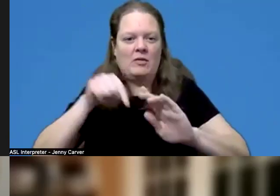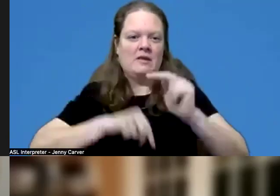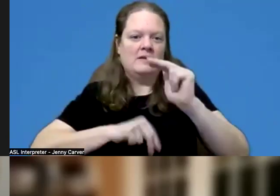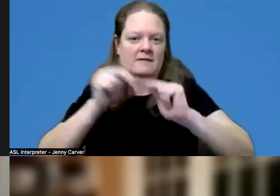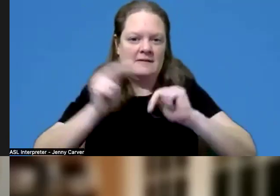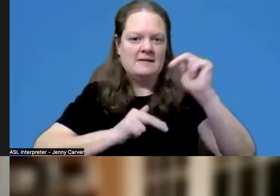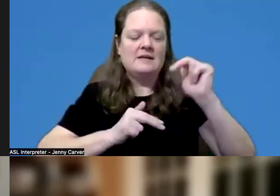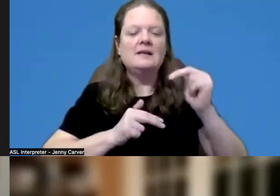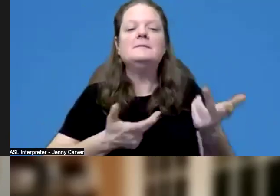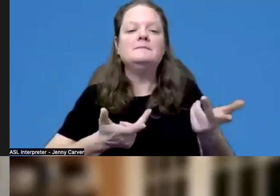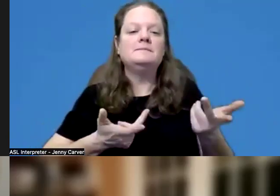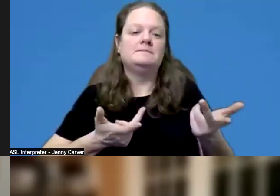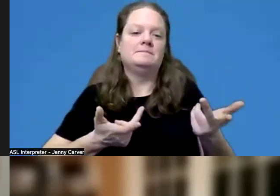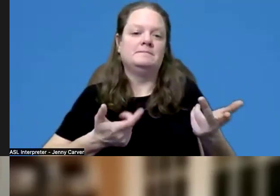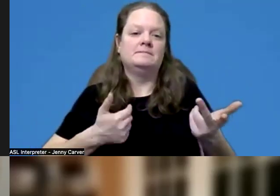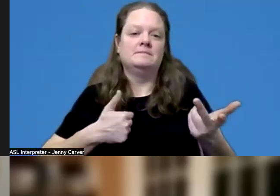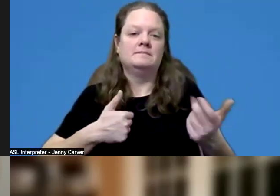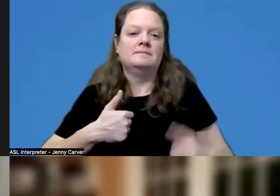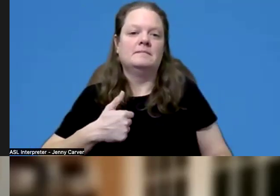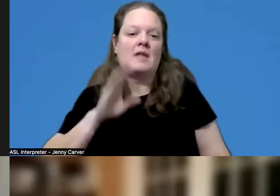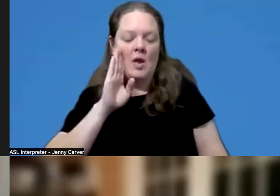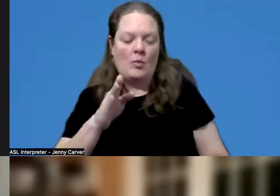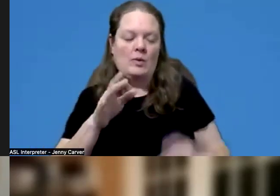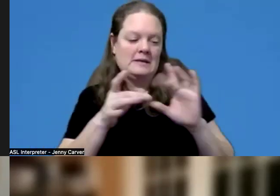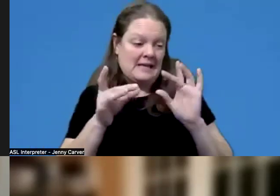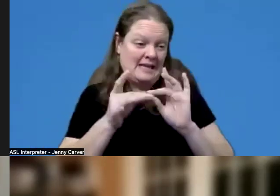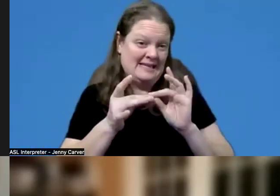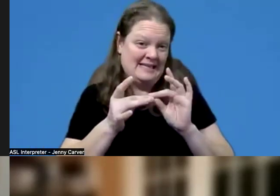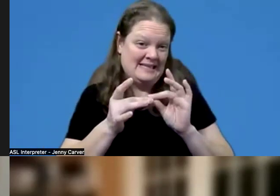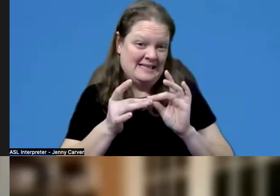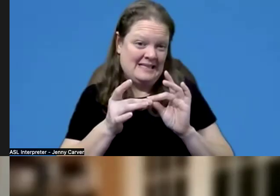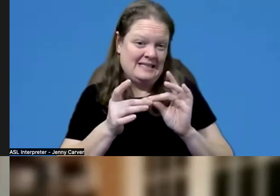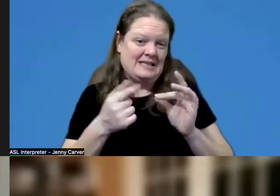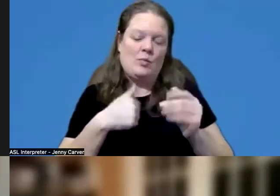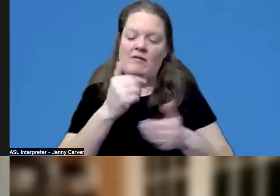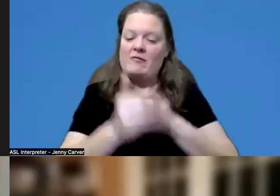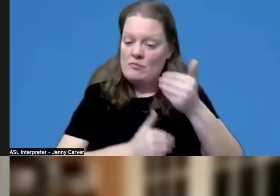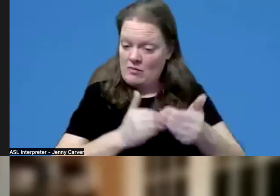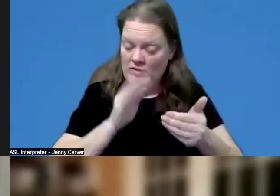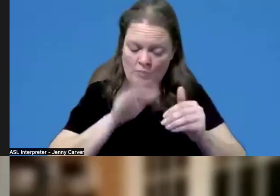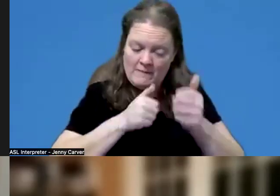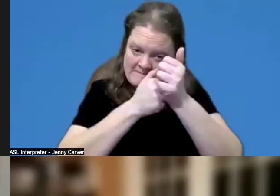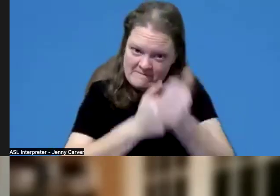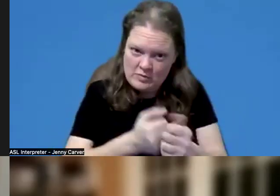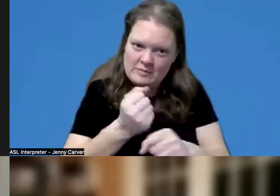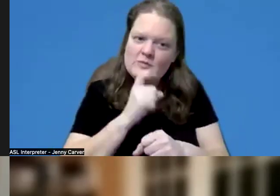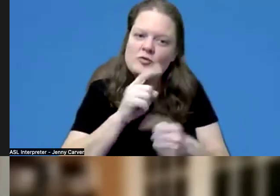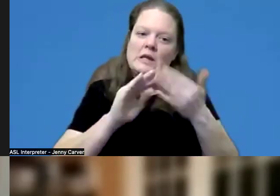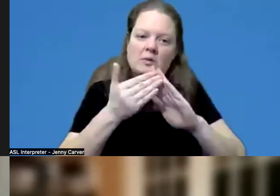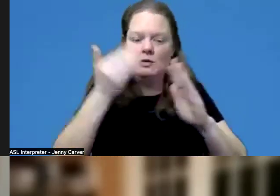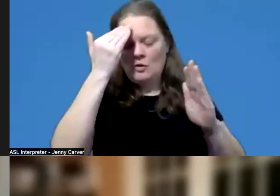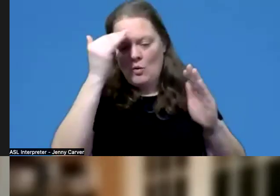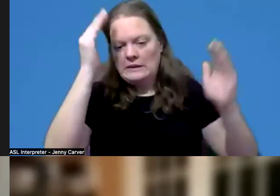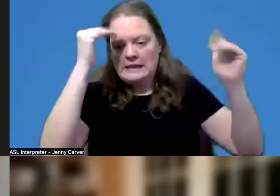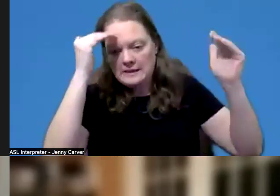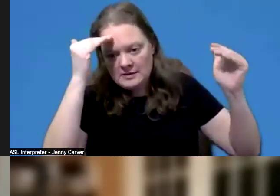facility. So I will say we have a process we're going to go through to ensure the community knows what to expect